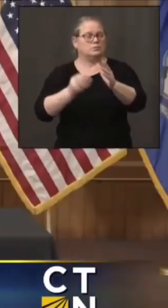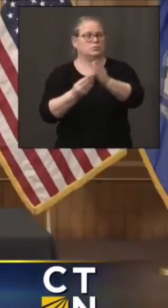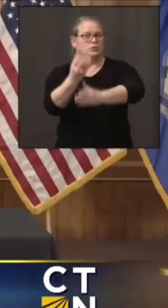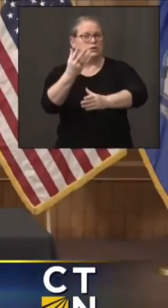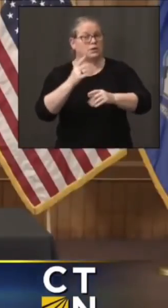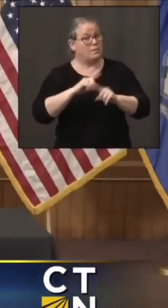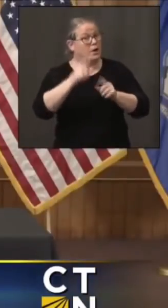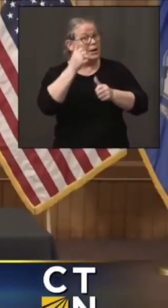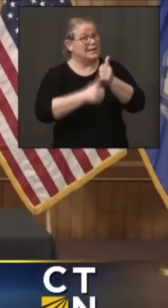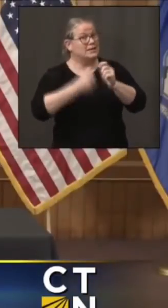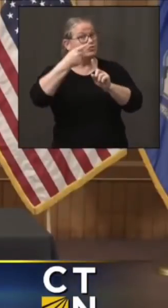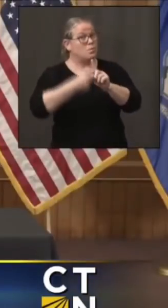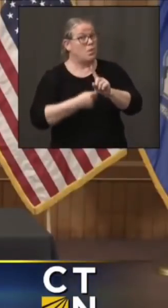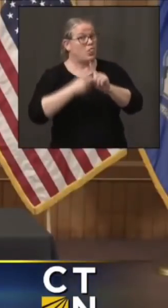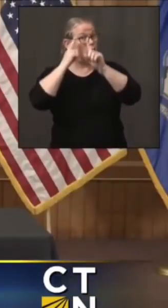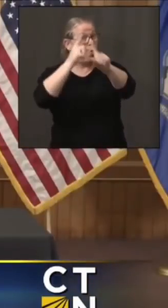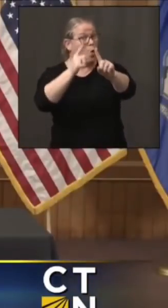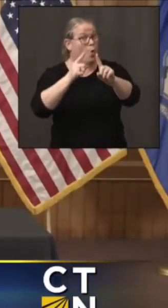month-by-month goal?